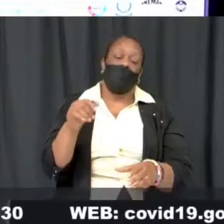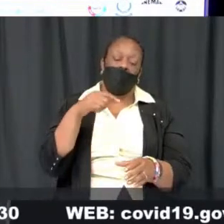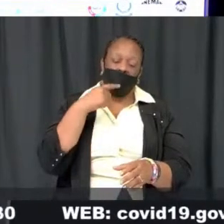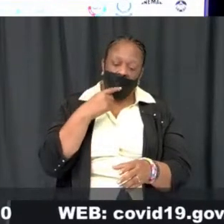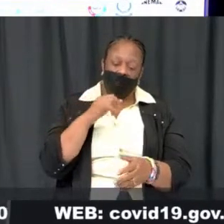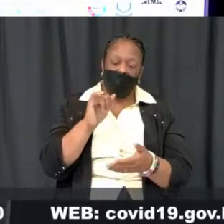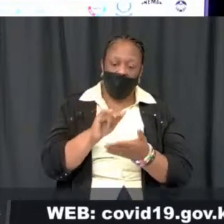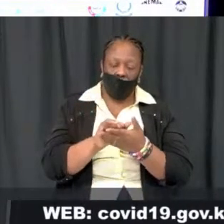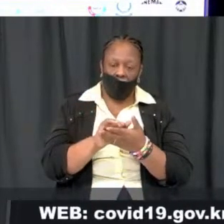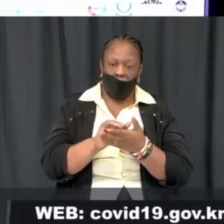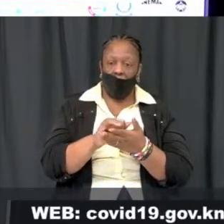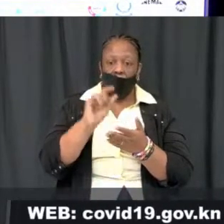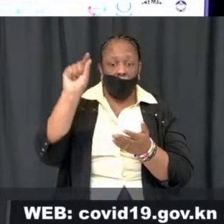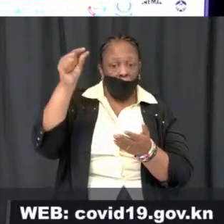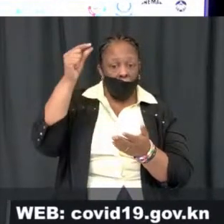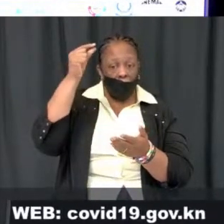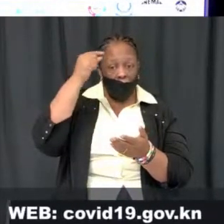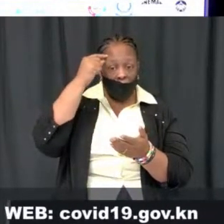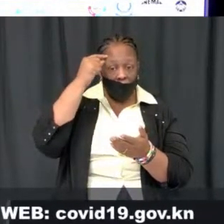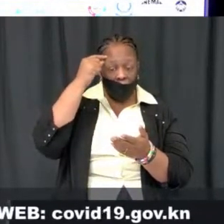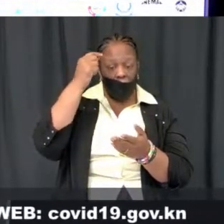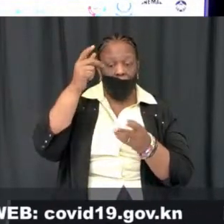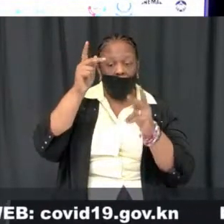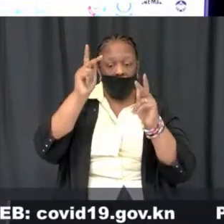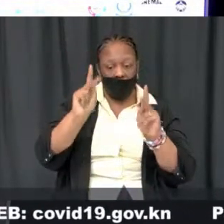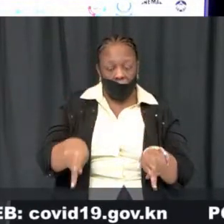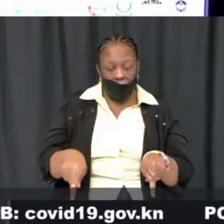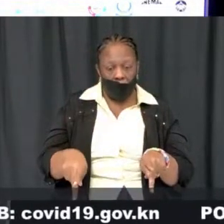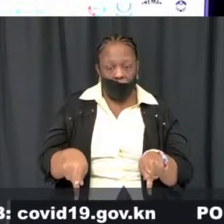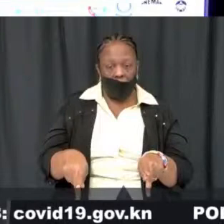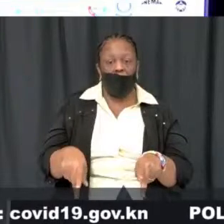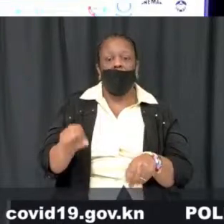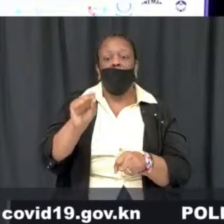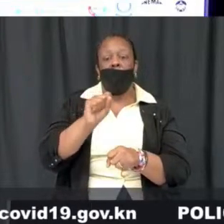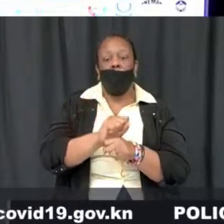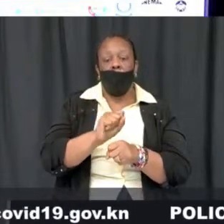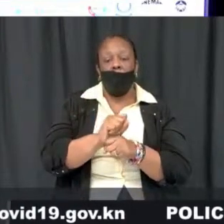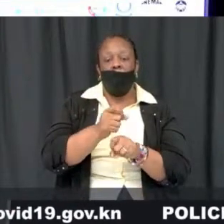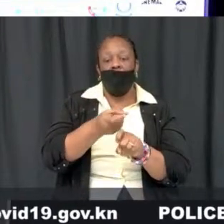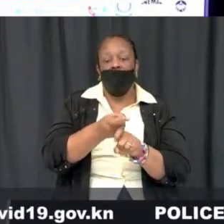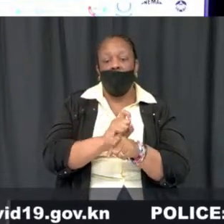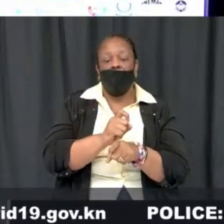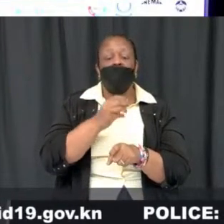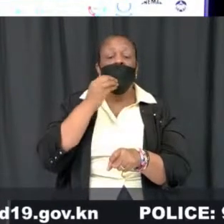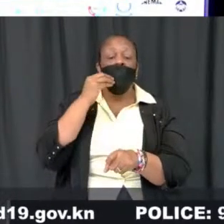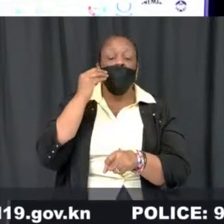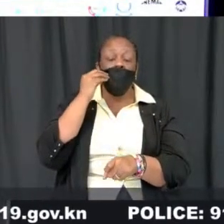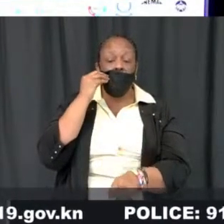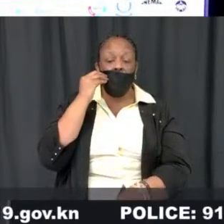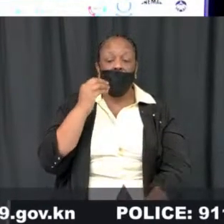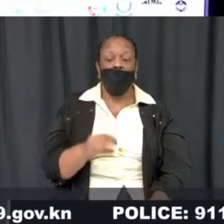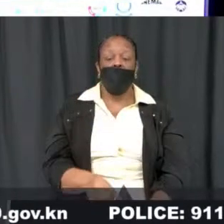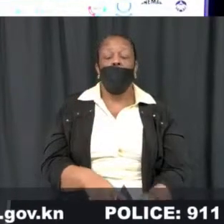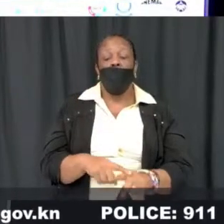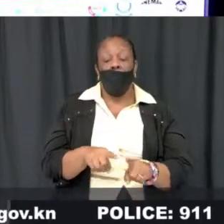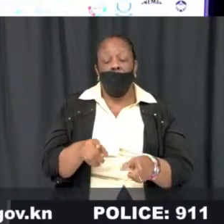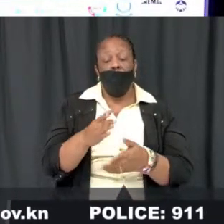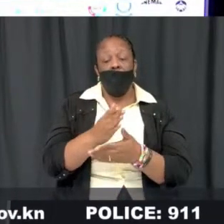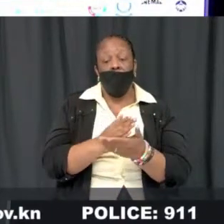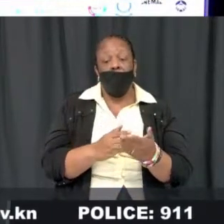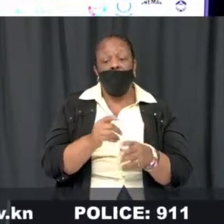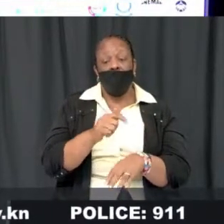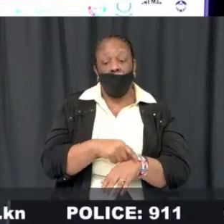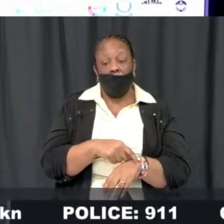officers should remain at home where they can work from home, but in certain